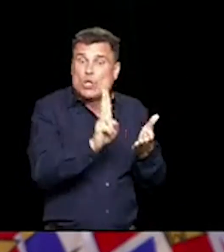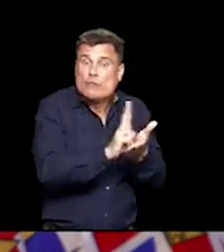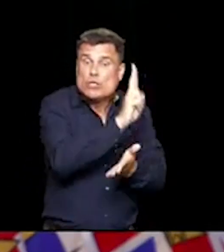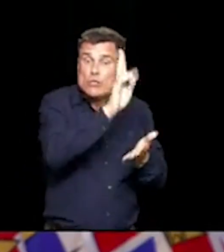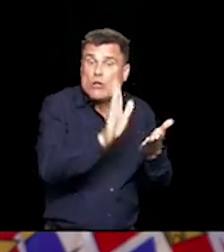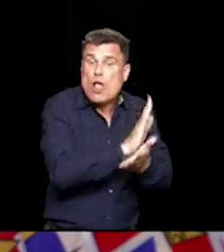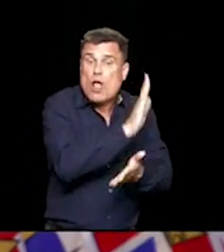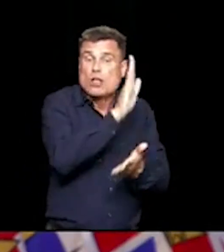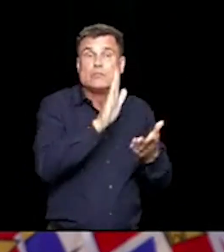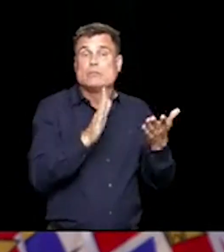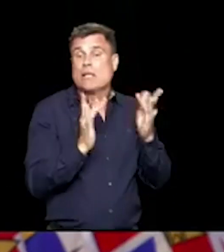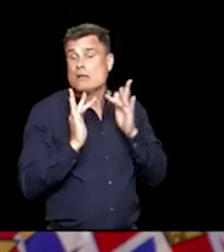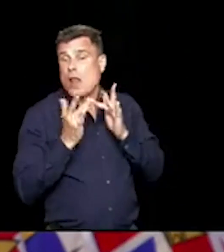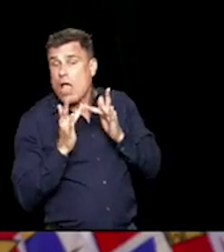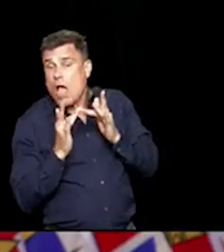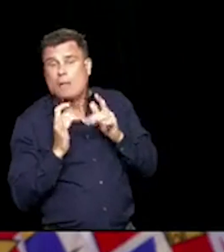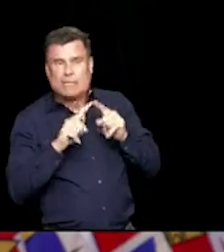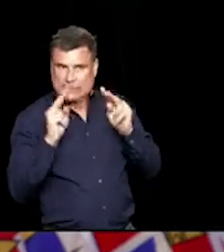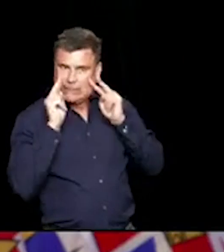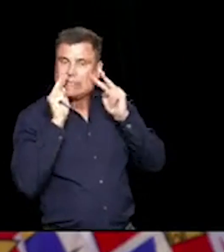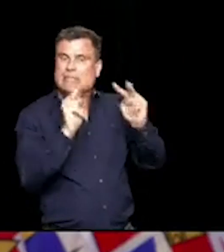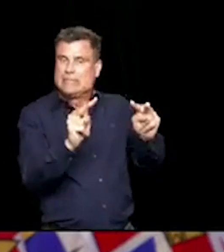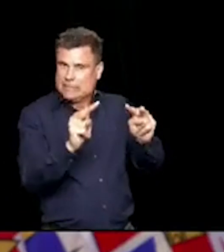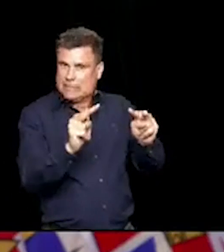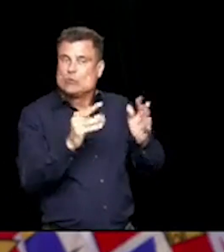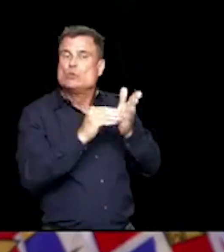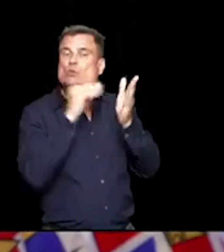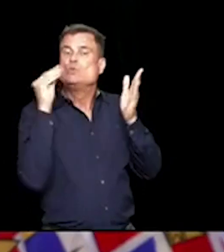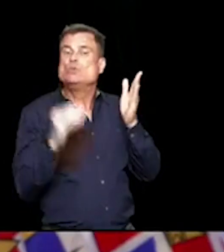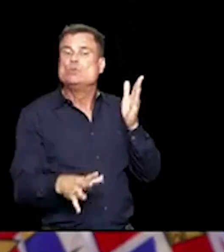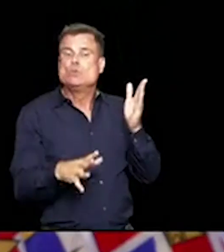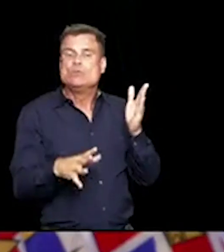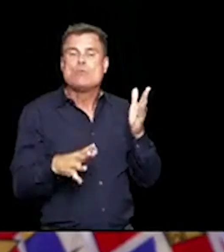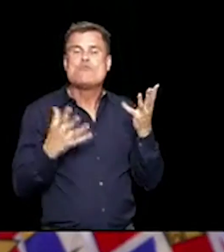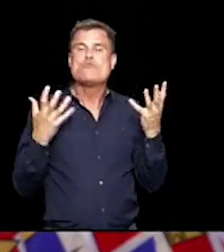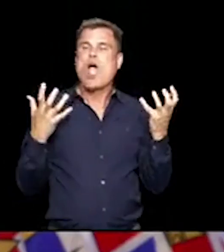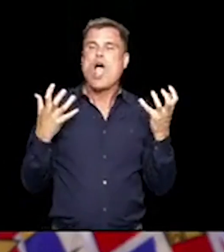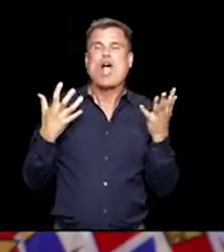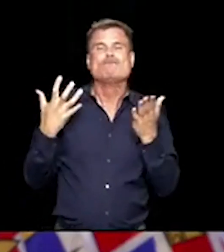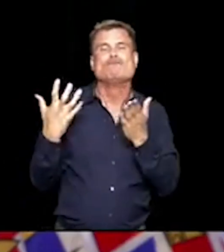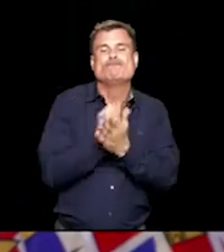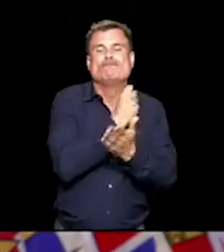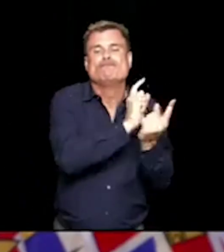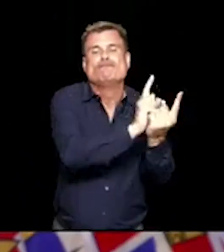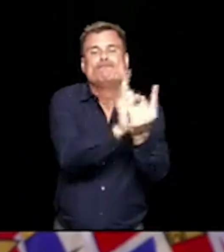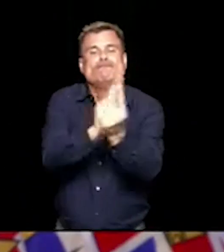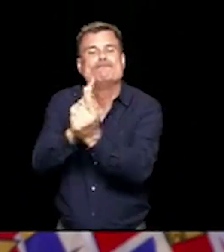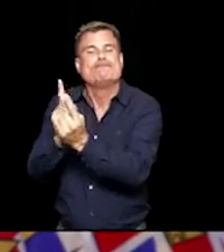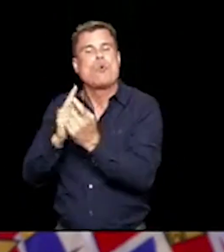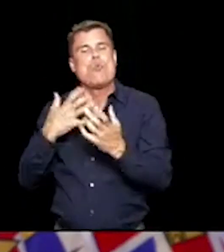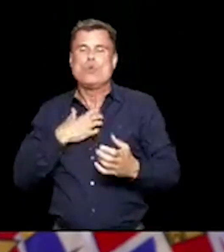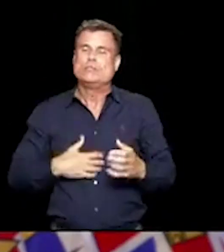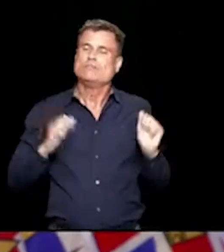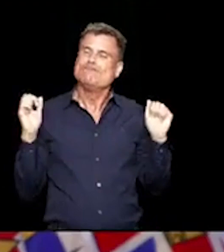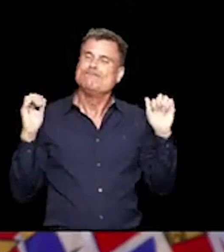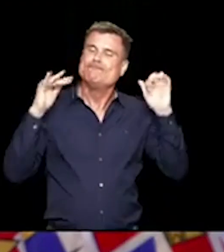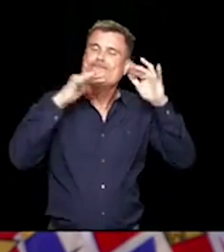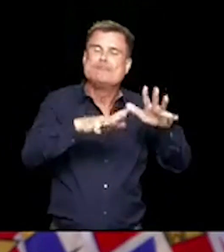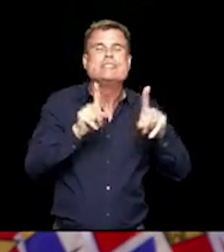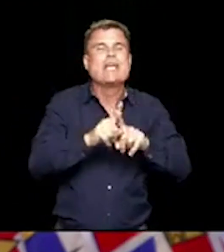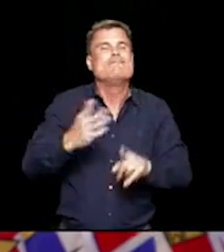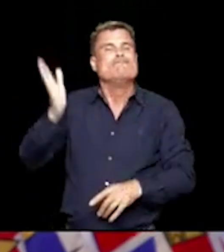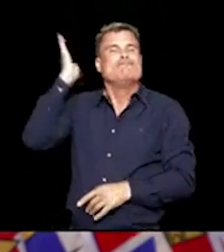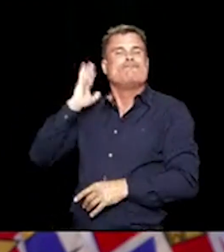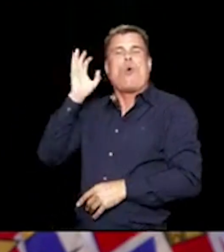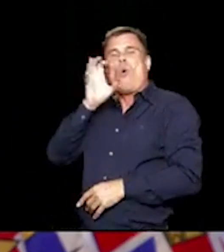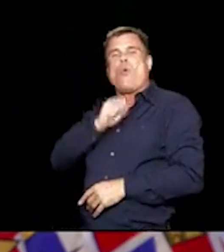of the classes are virtual. But we're seeing them as well, wanting to get together, wanting it to be like it was before. So